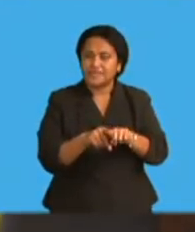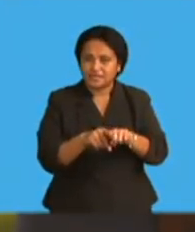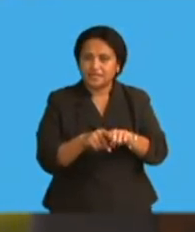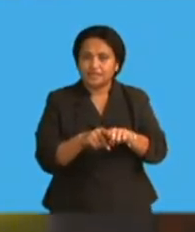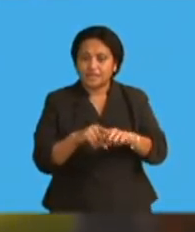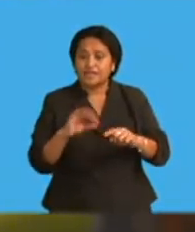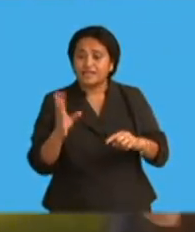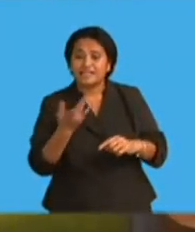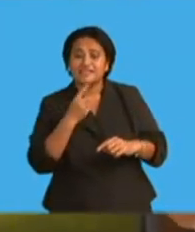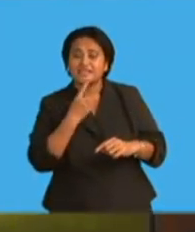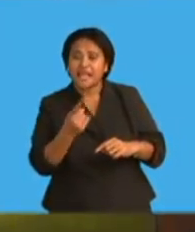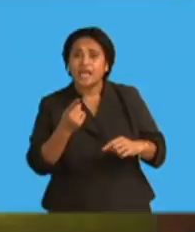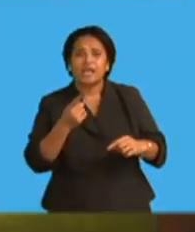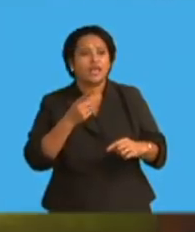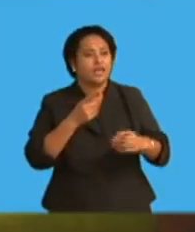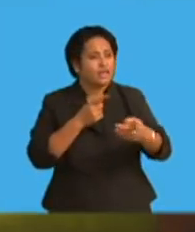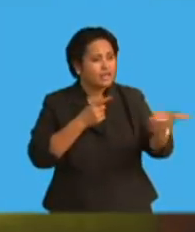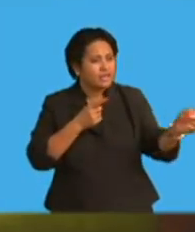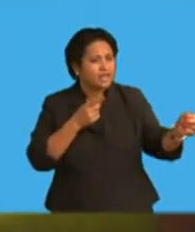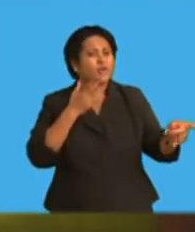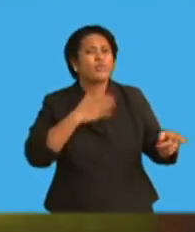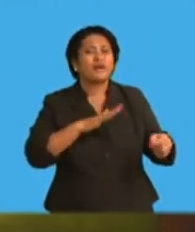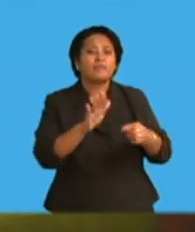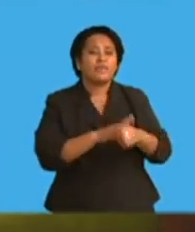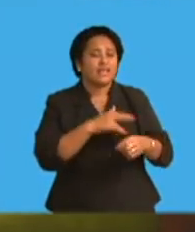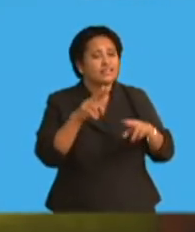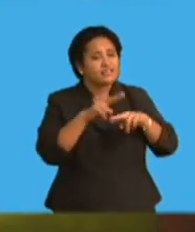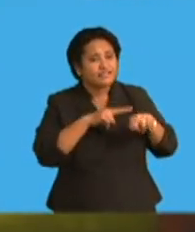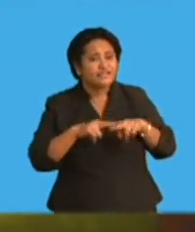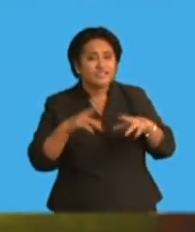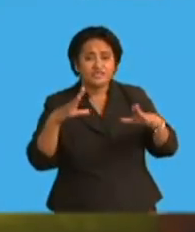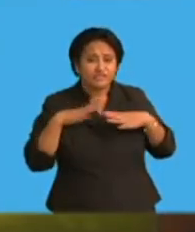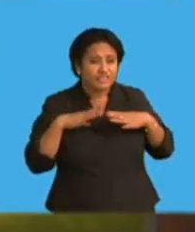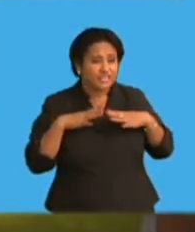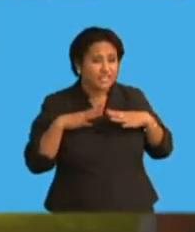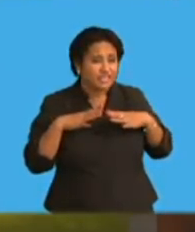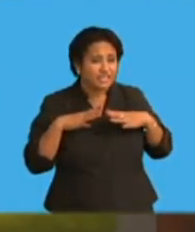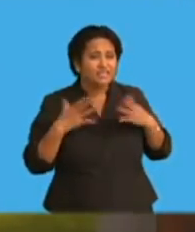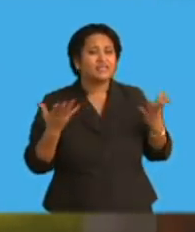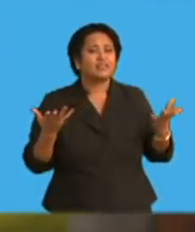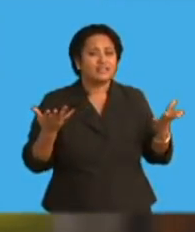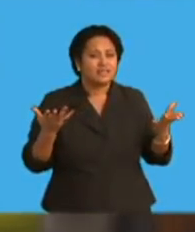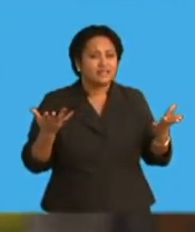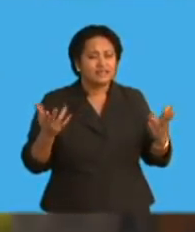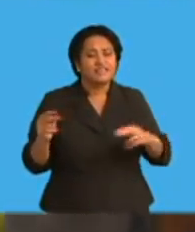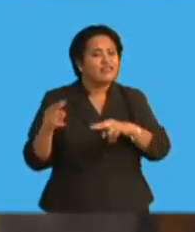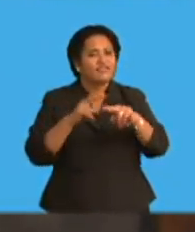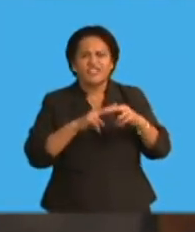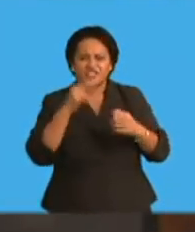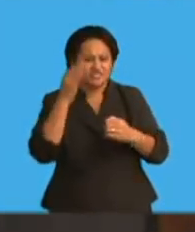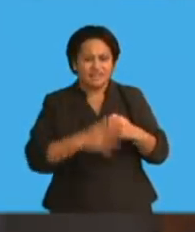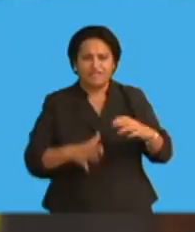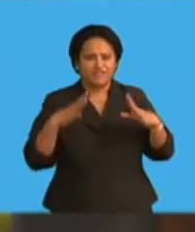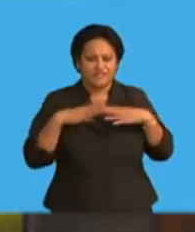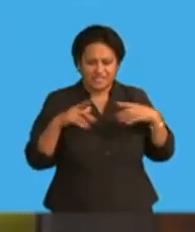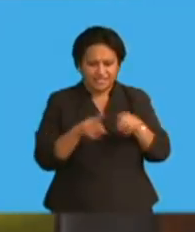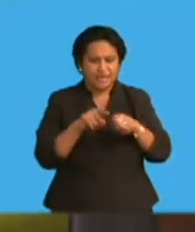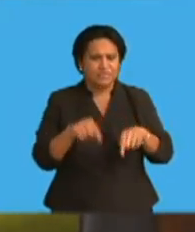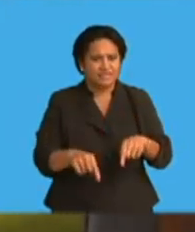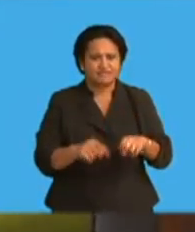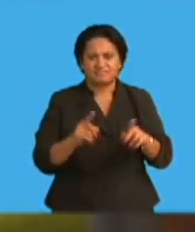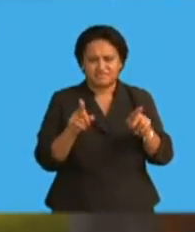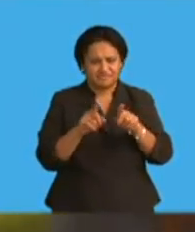saying make Fiji free. Fiji has been never more freer than before. Because, I'll tell you why. I'll tell you